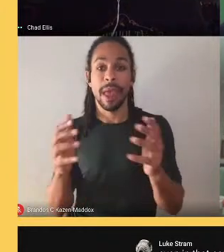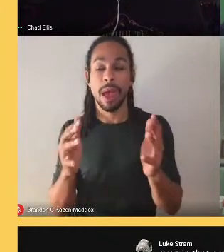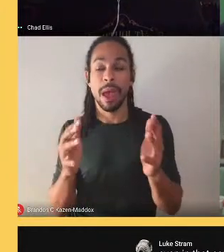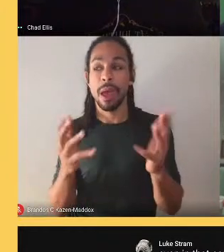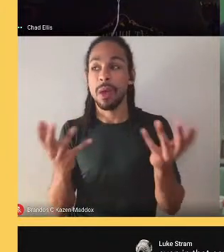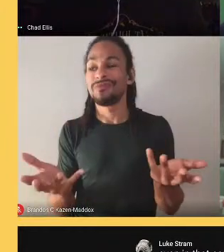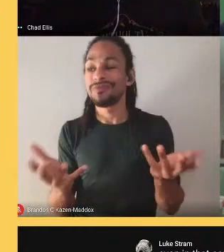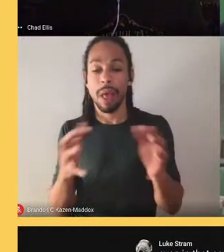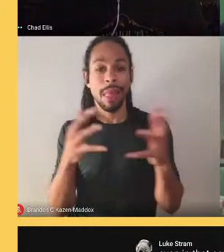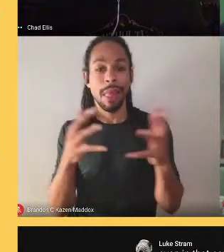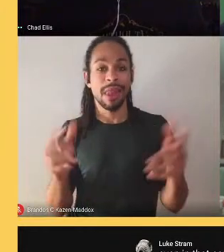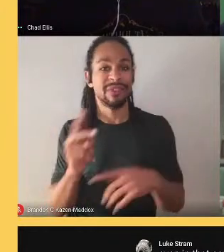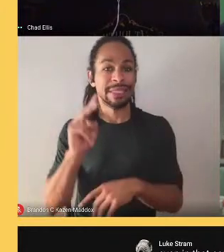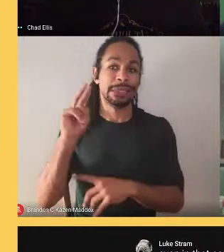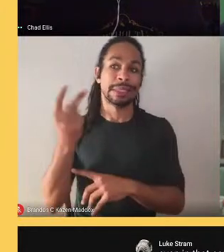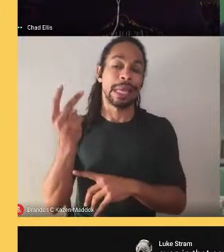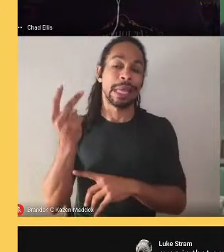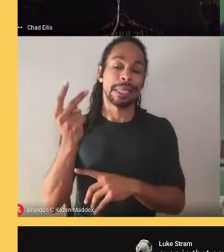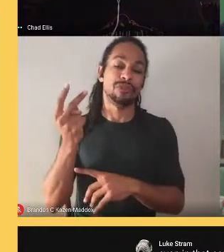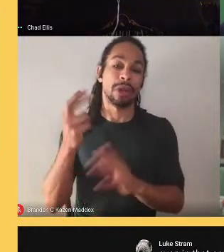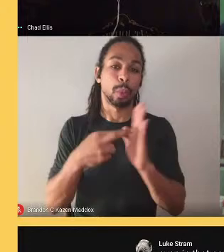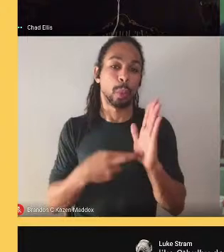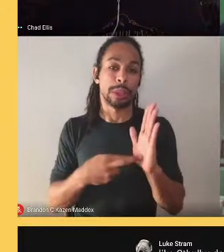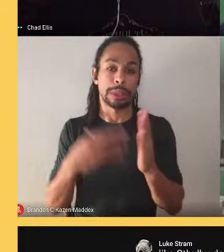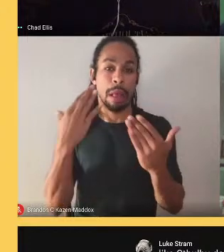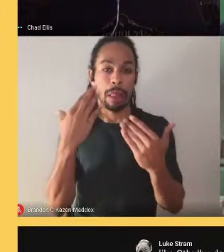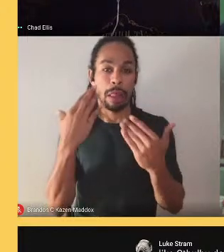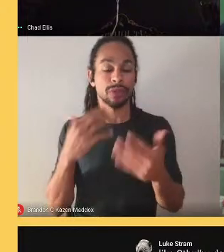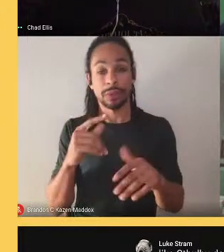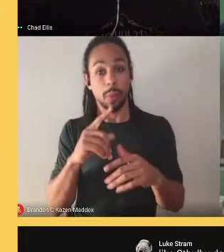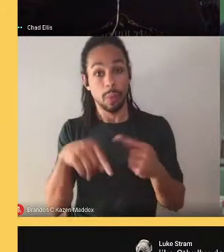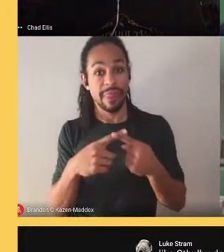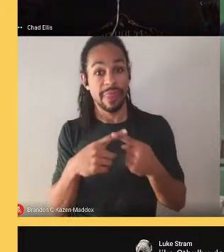rules knowledge. Like, once they get that core little bit, they're usually good to go.